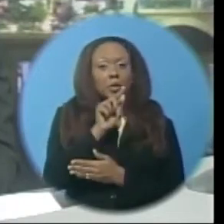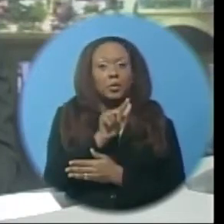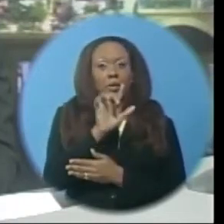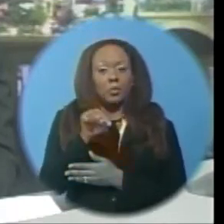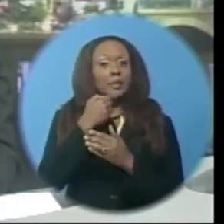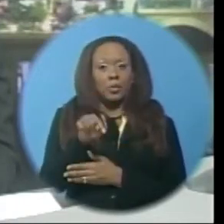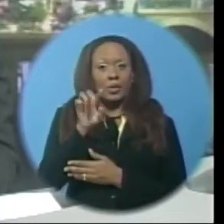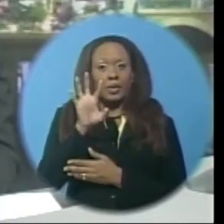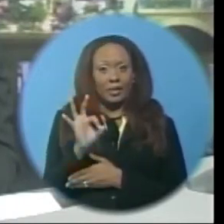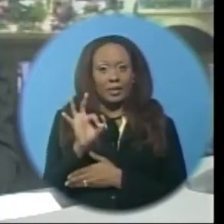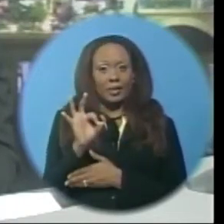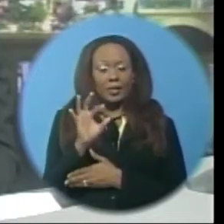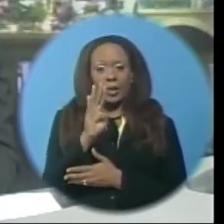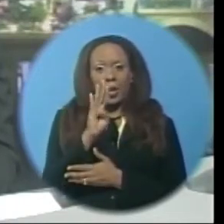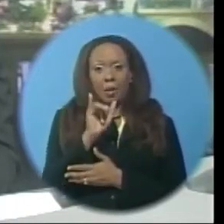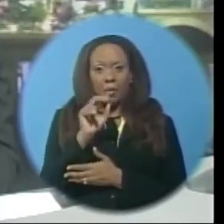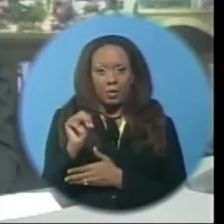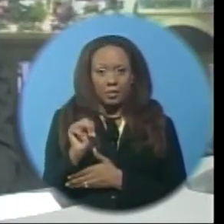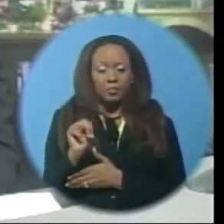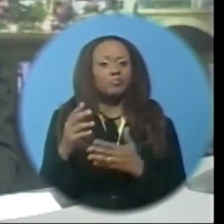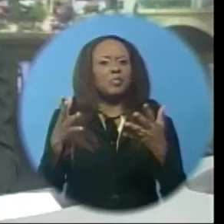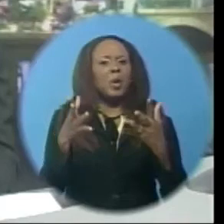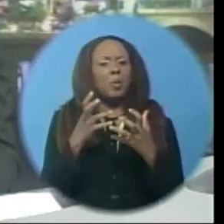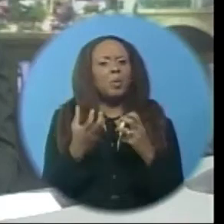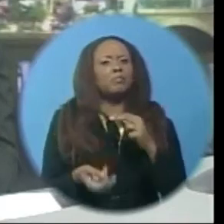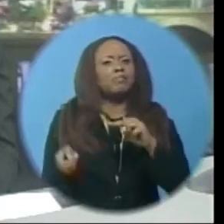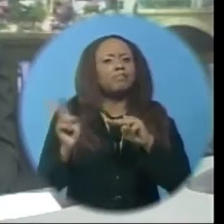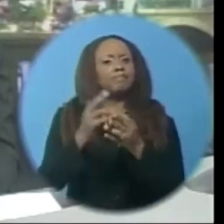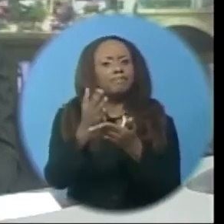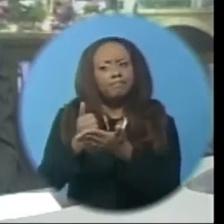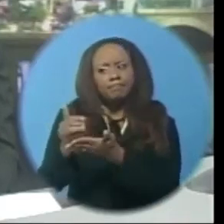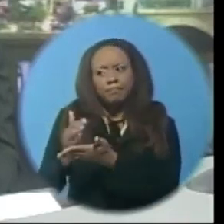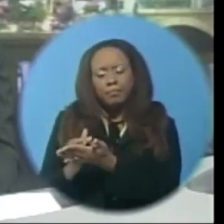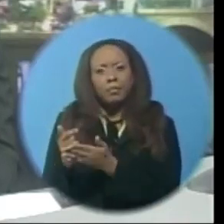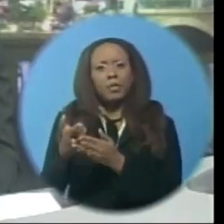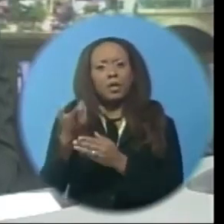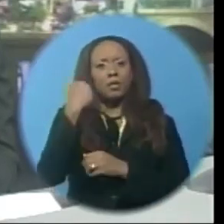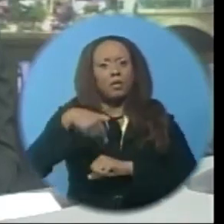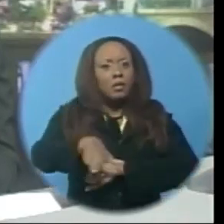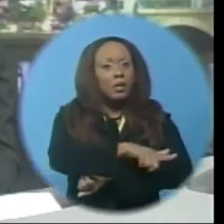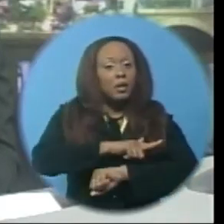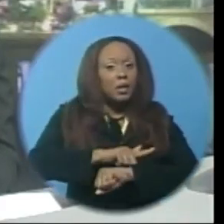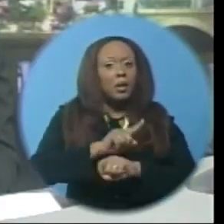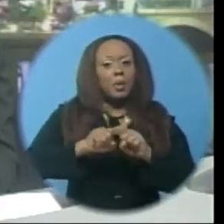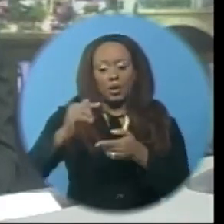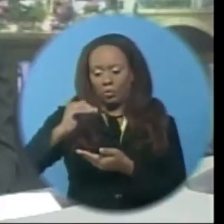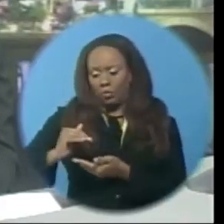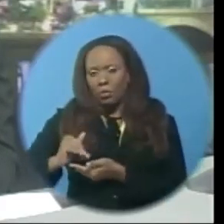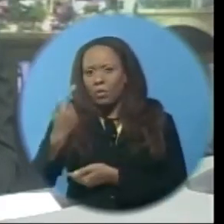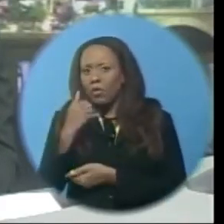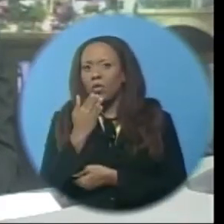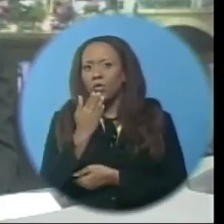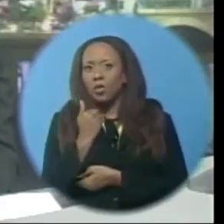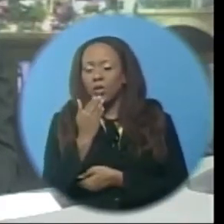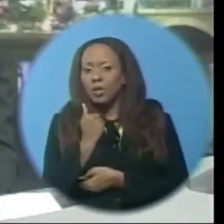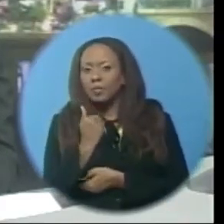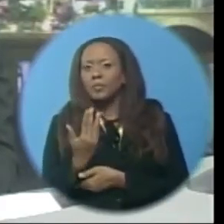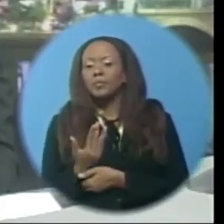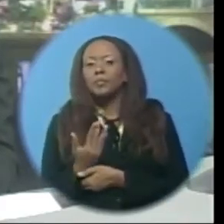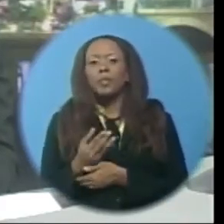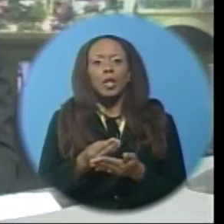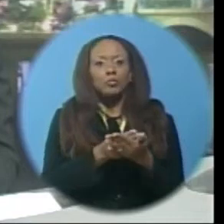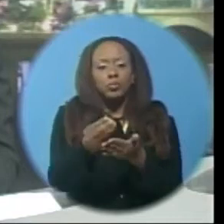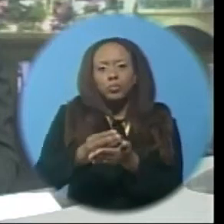the corporation expects to record increased revenue from land sales, but lower revenue from sugar sales. According to the